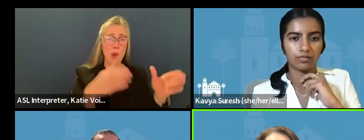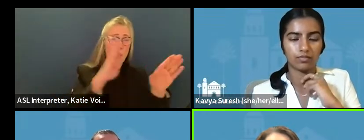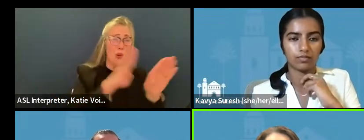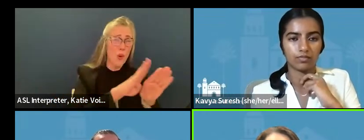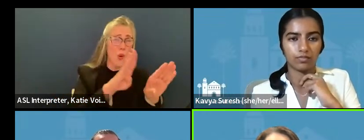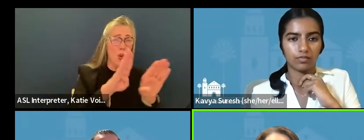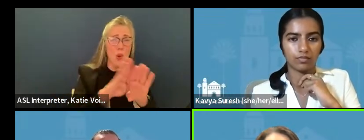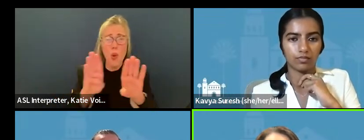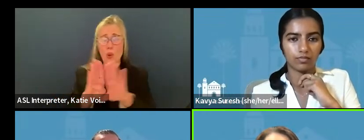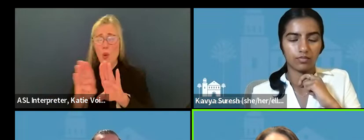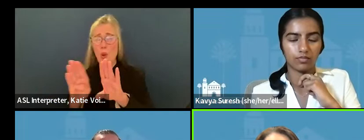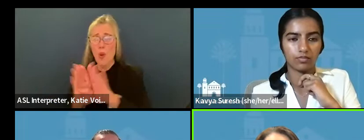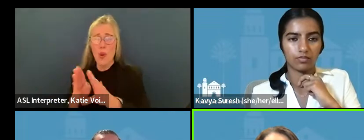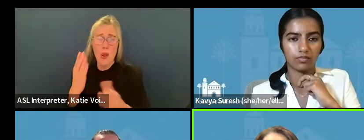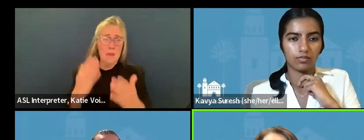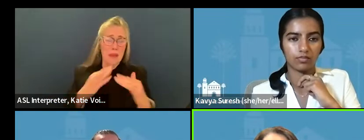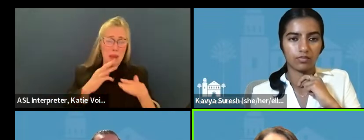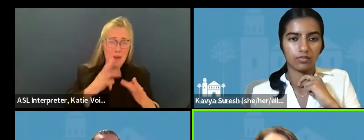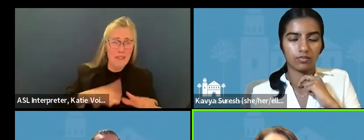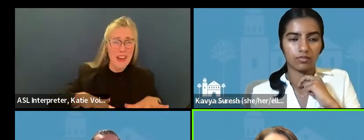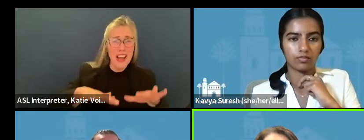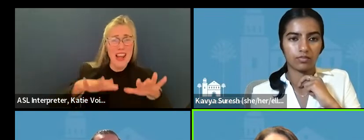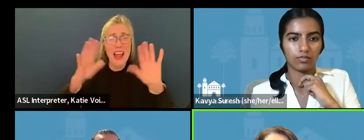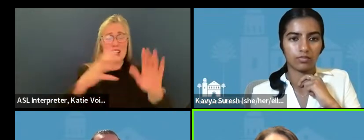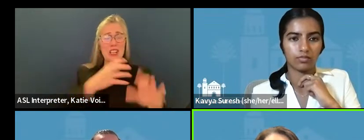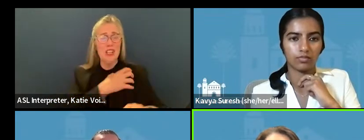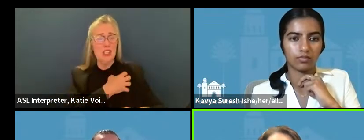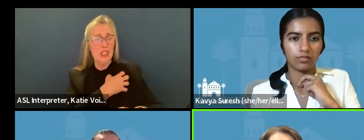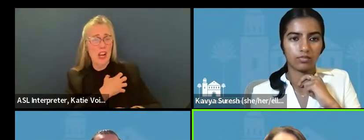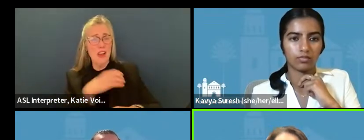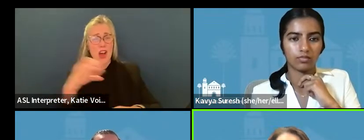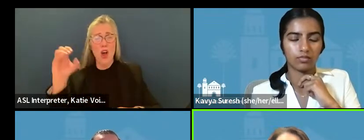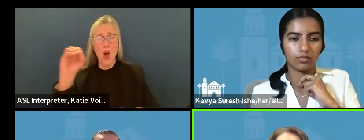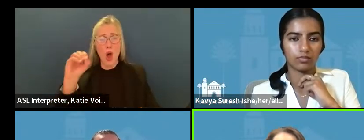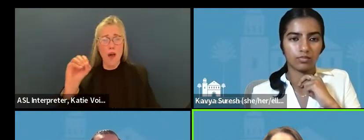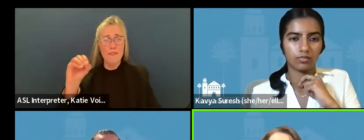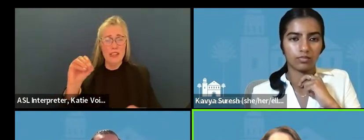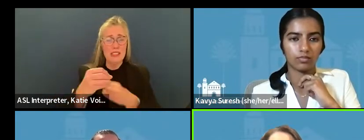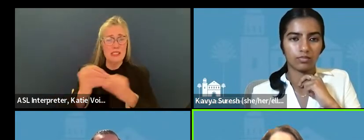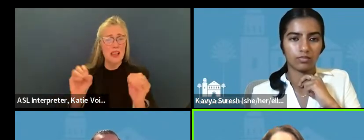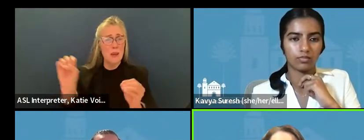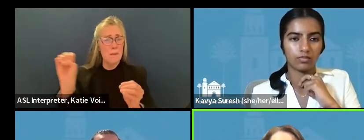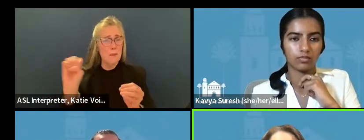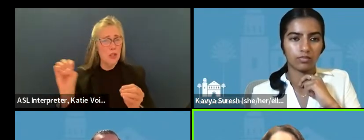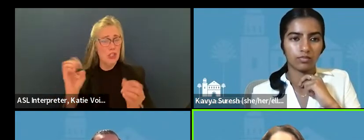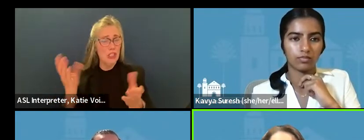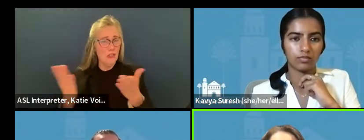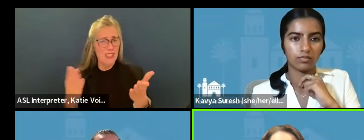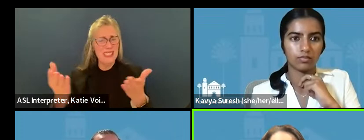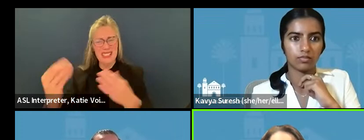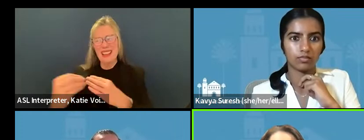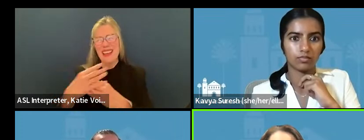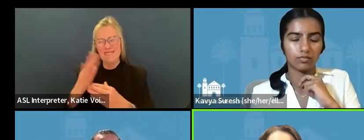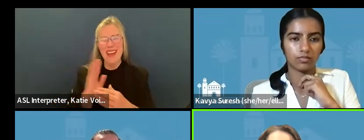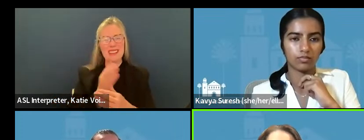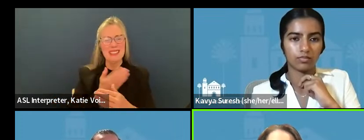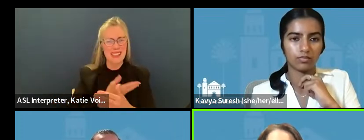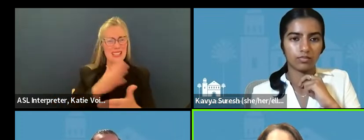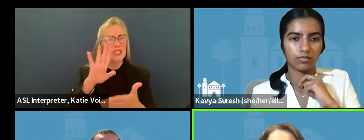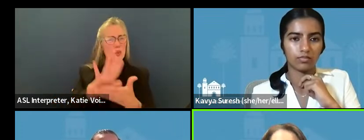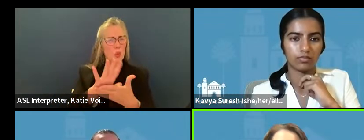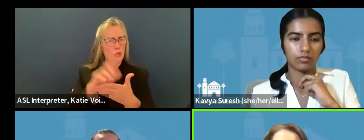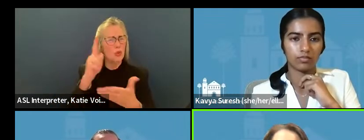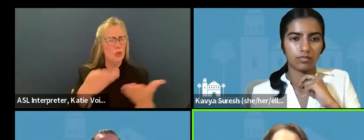and Office of Emergency Management officials advised us to close our schools. And we considered the fact that we had so